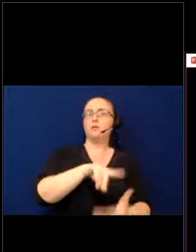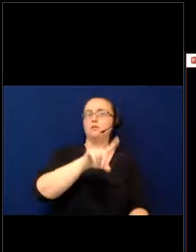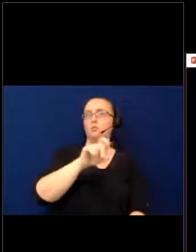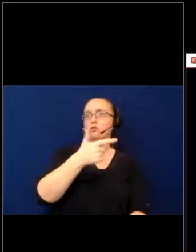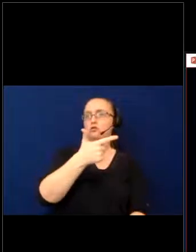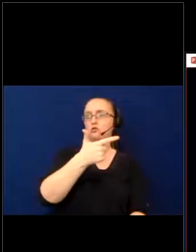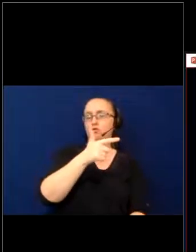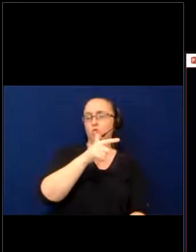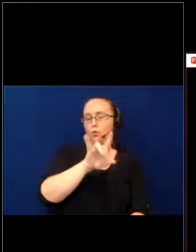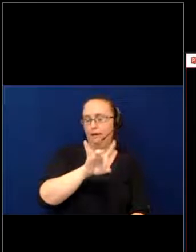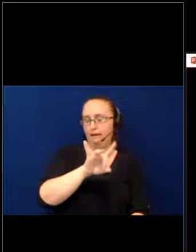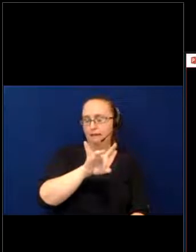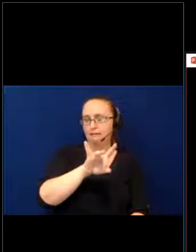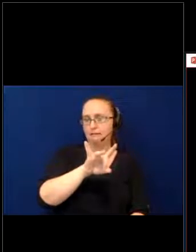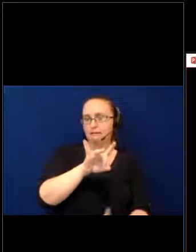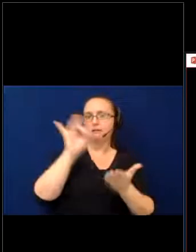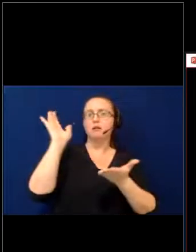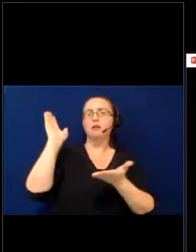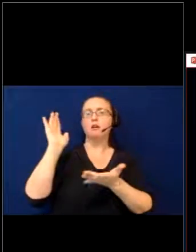1,128 to